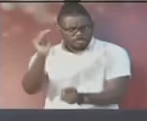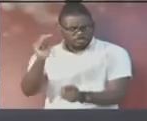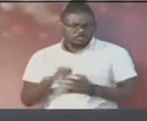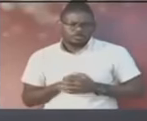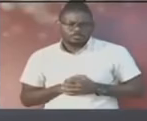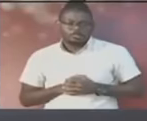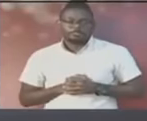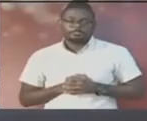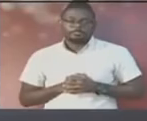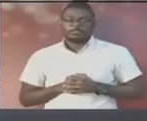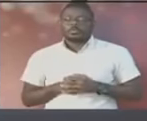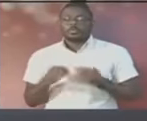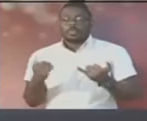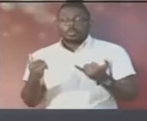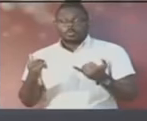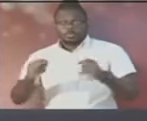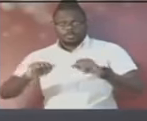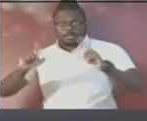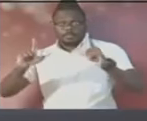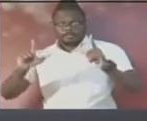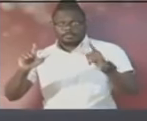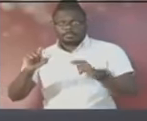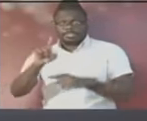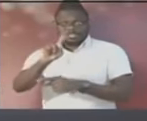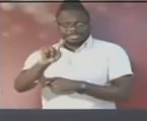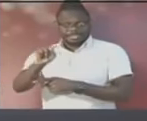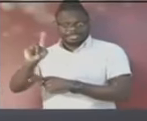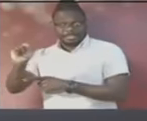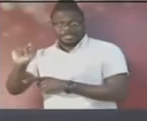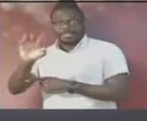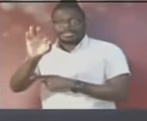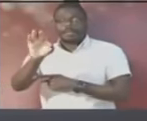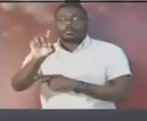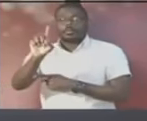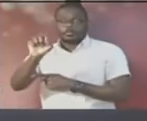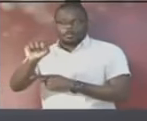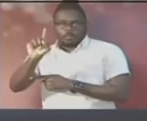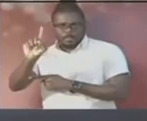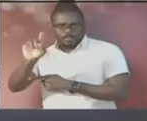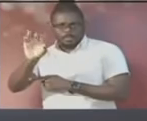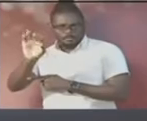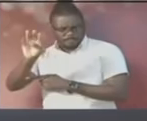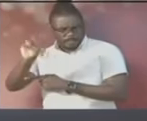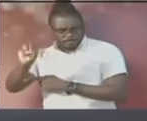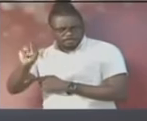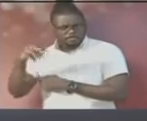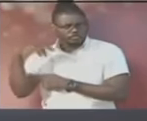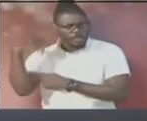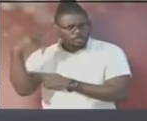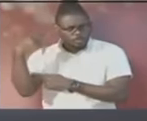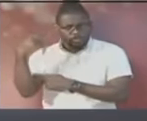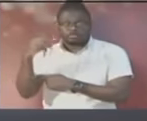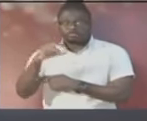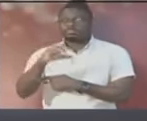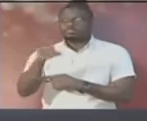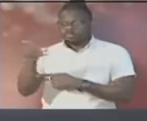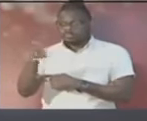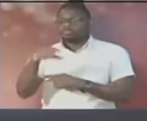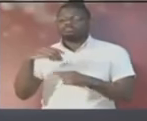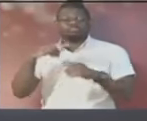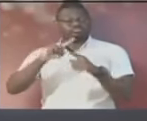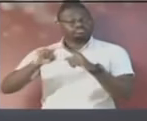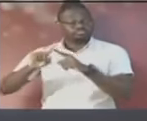We're bringing you live coverage on TTT, Talk City 91.1 FM, Suite 100.1 FM, Next 99.1